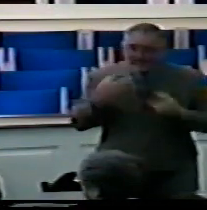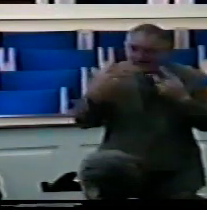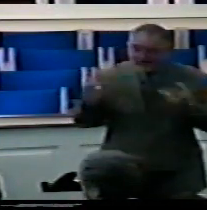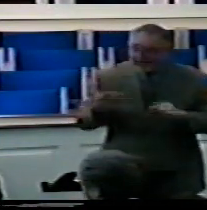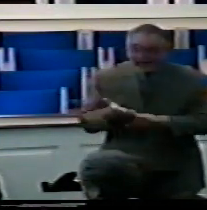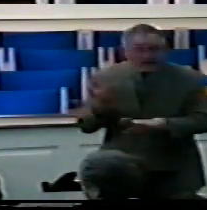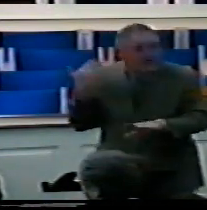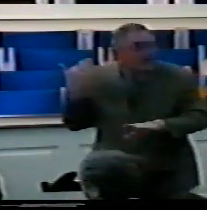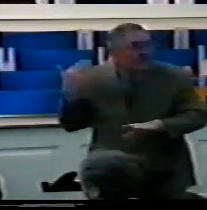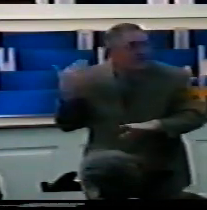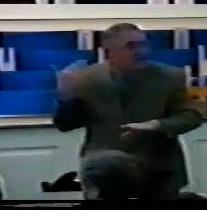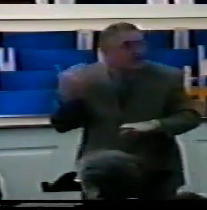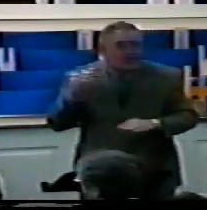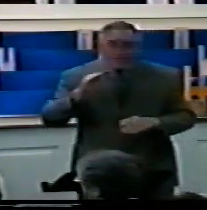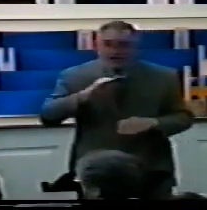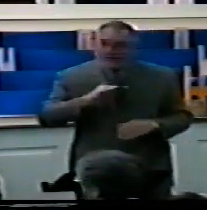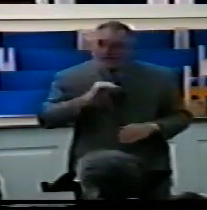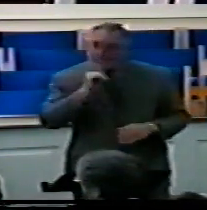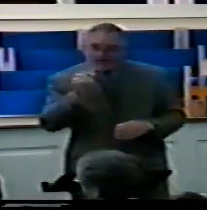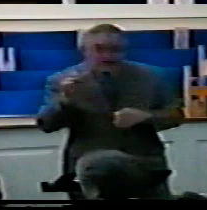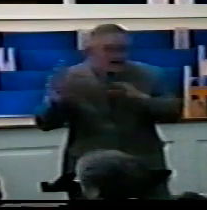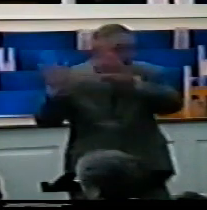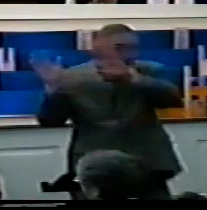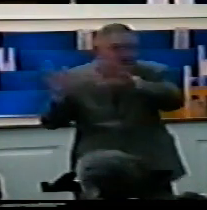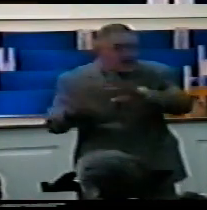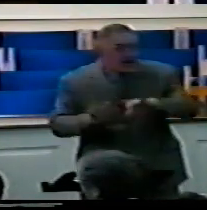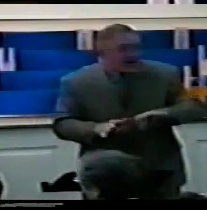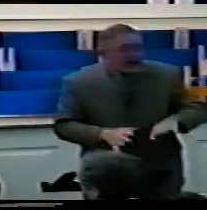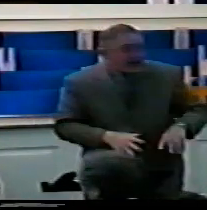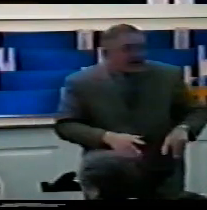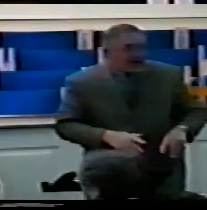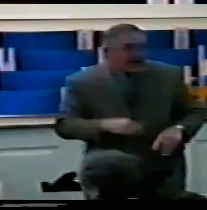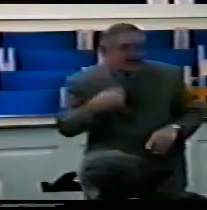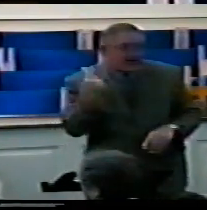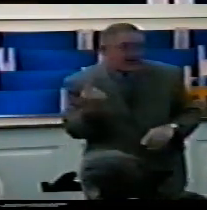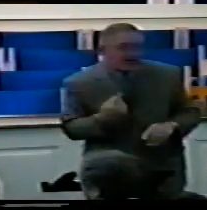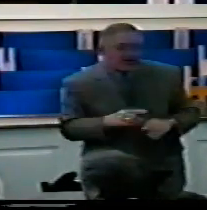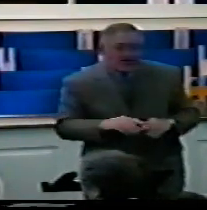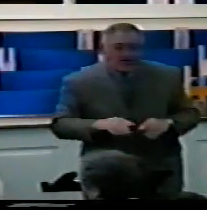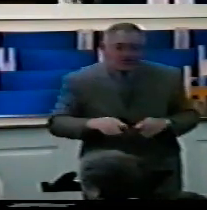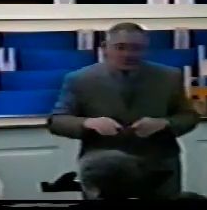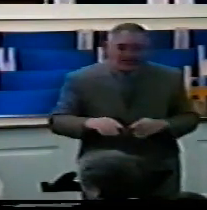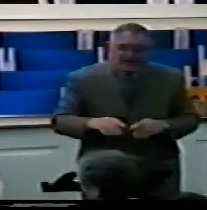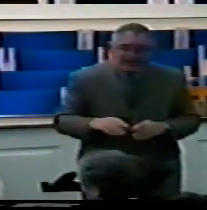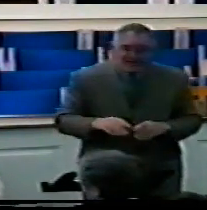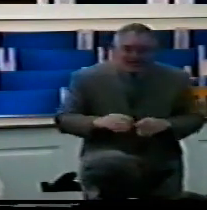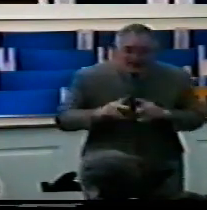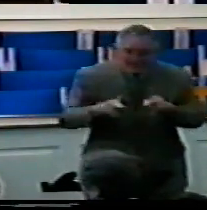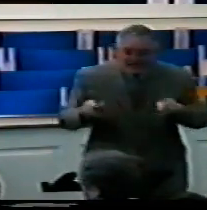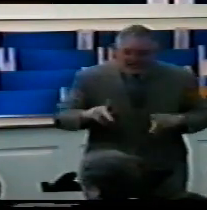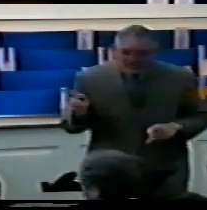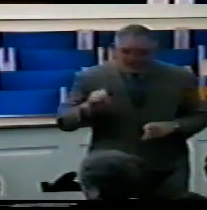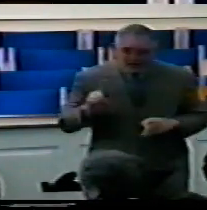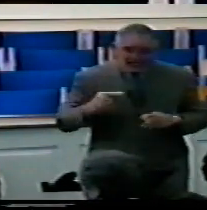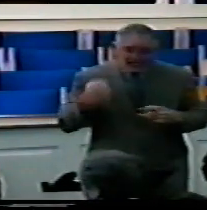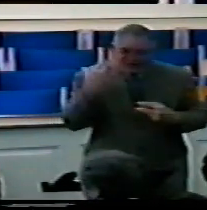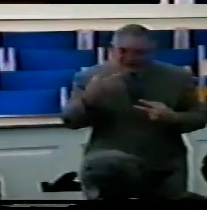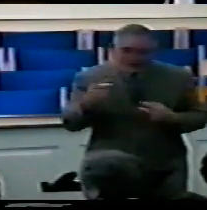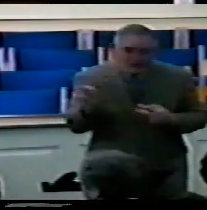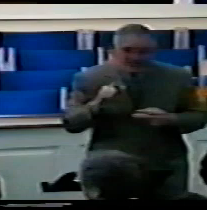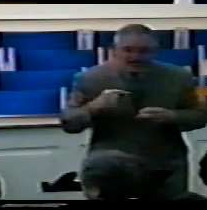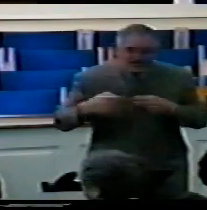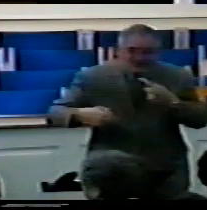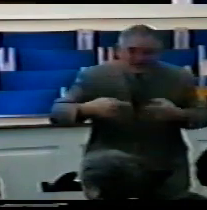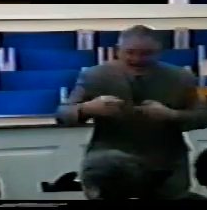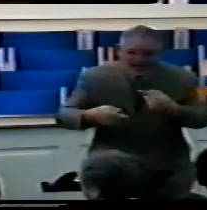night, preacher. The only tire tracks that was there was the tracks of the commando's vehicle. The other vehicle didn't leave any tracks.